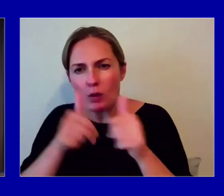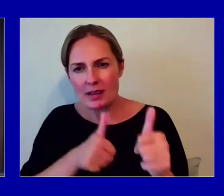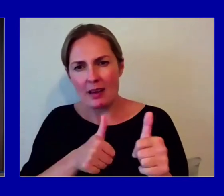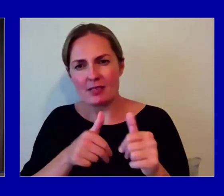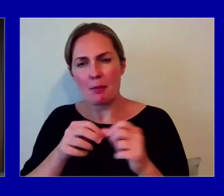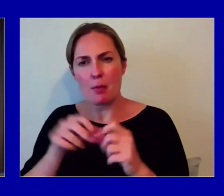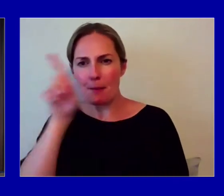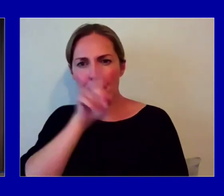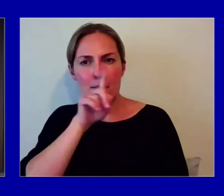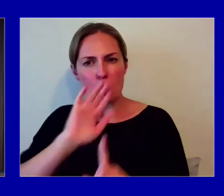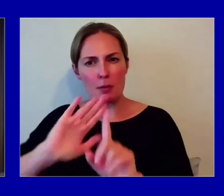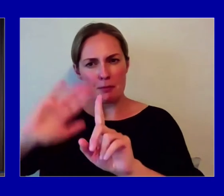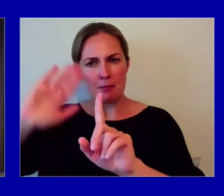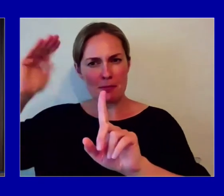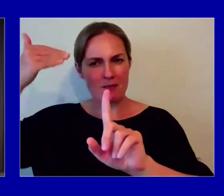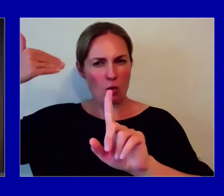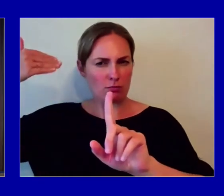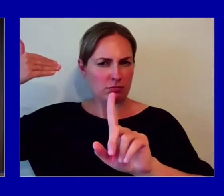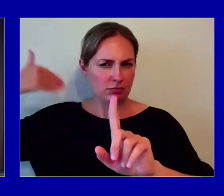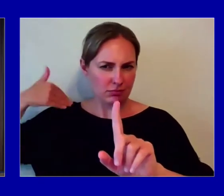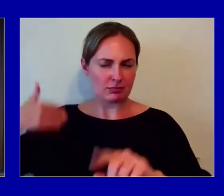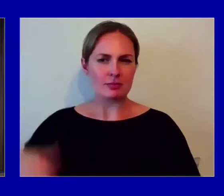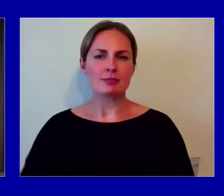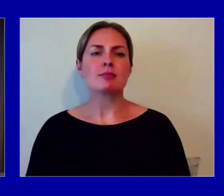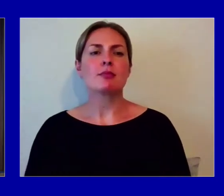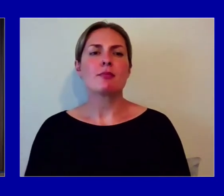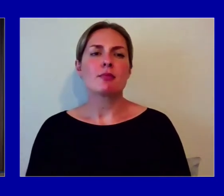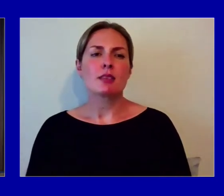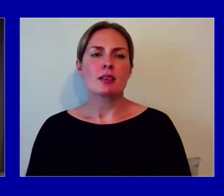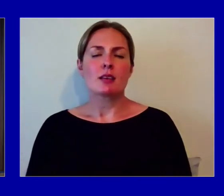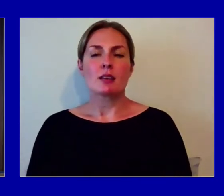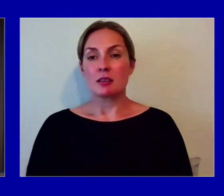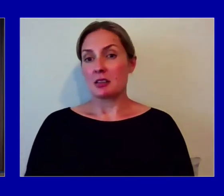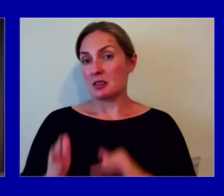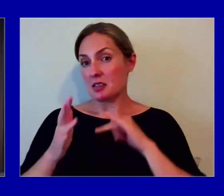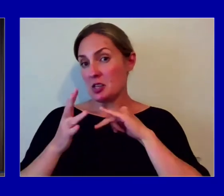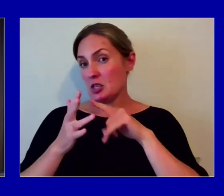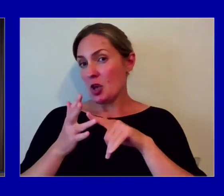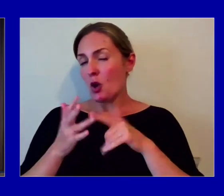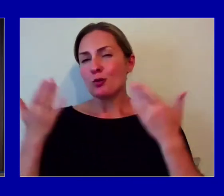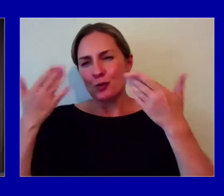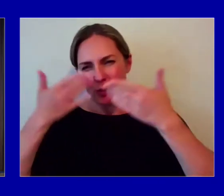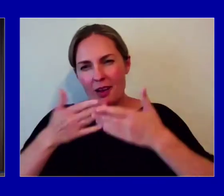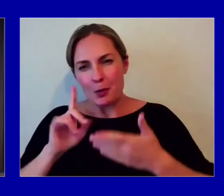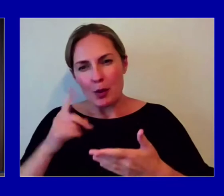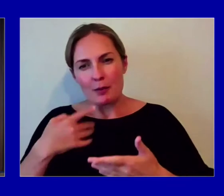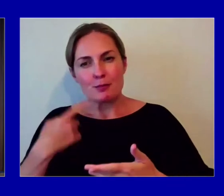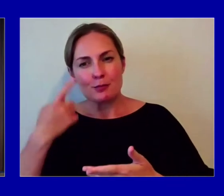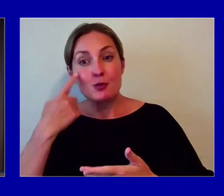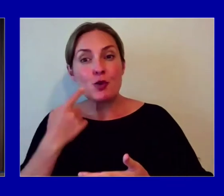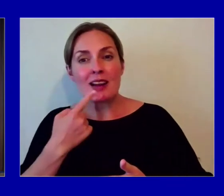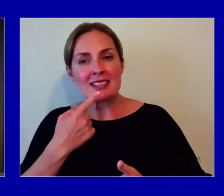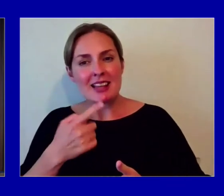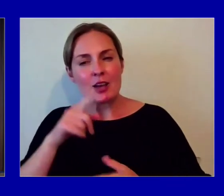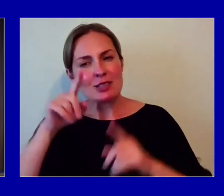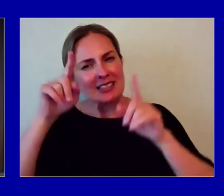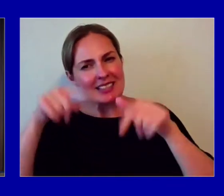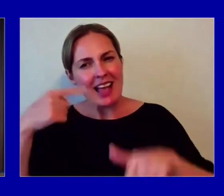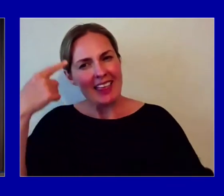So, yeah, so I guess what I'm asking and what I'm entreating tonight is that you all start thinking of the landscapes as being